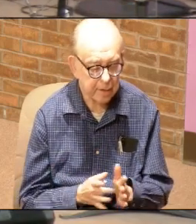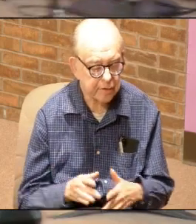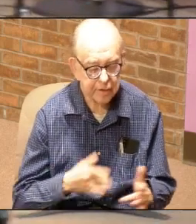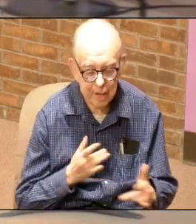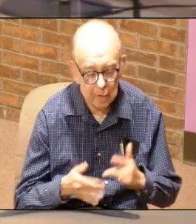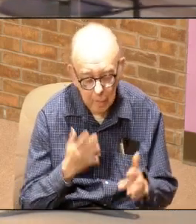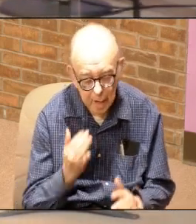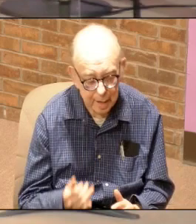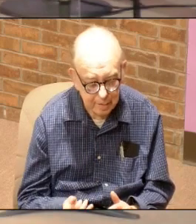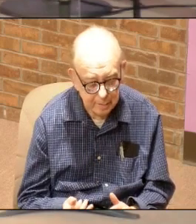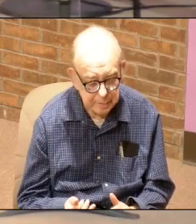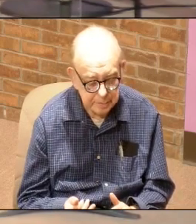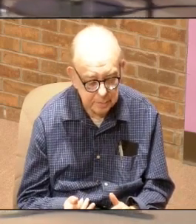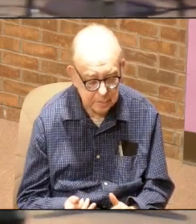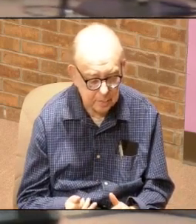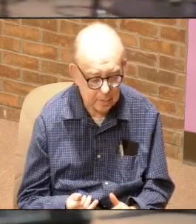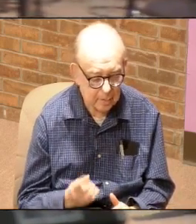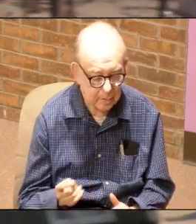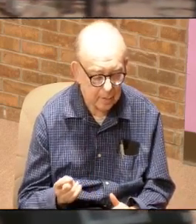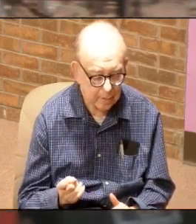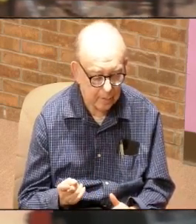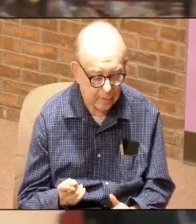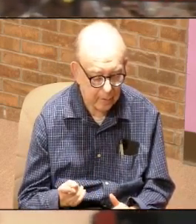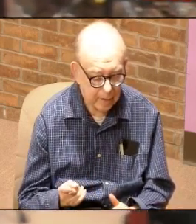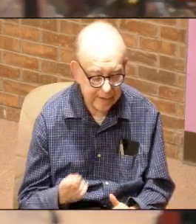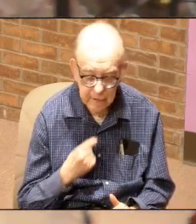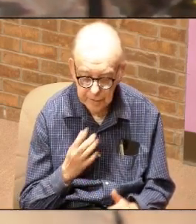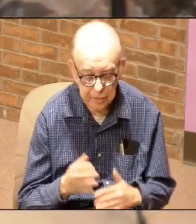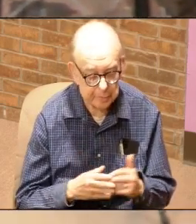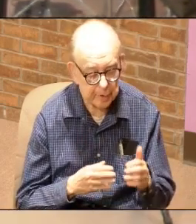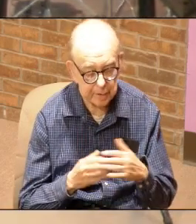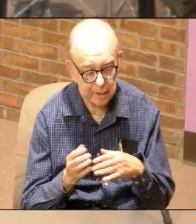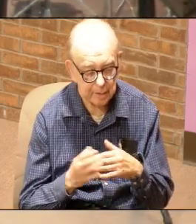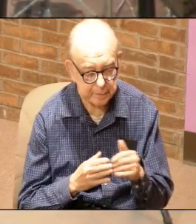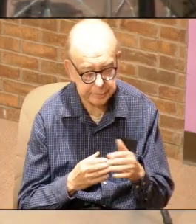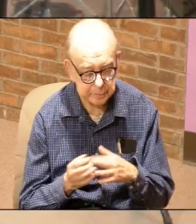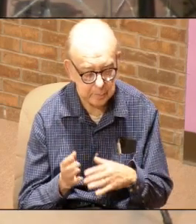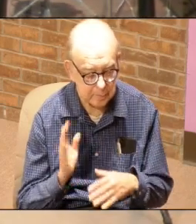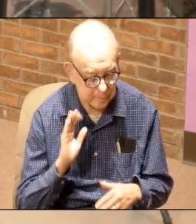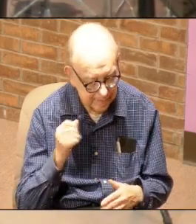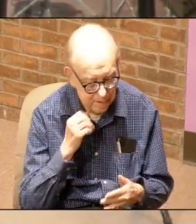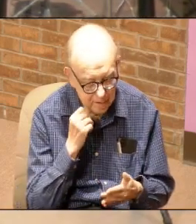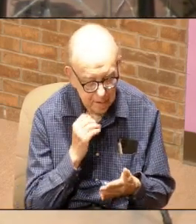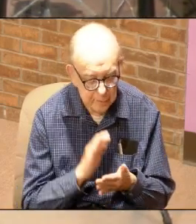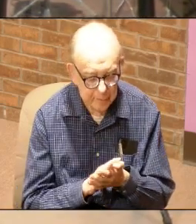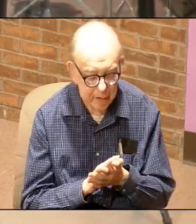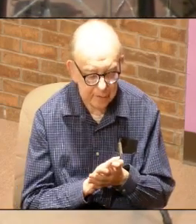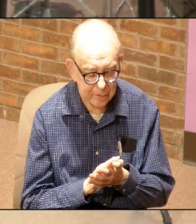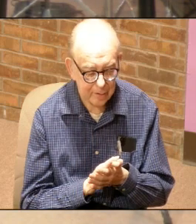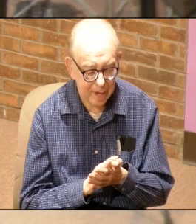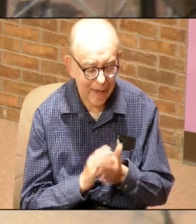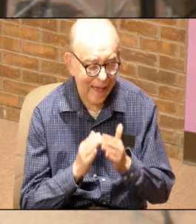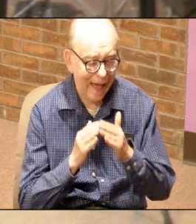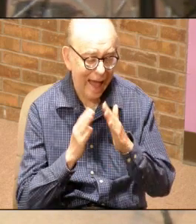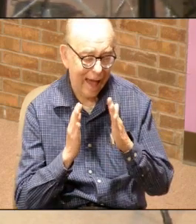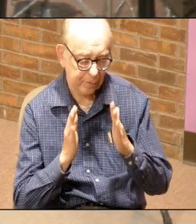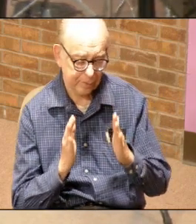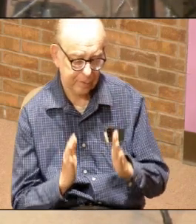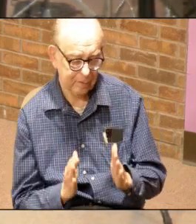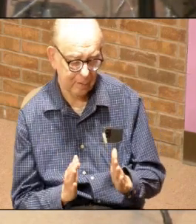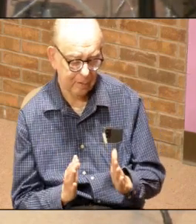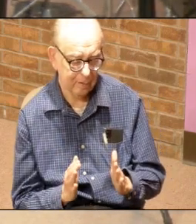Why? Because he has been building his bride's house.